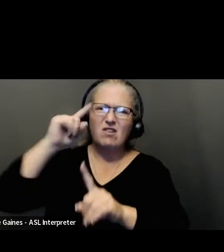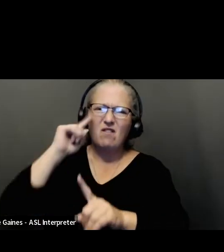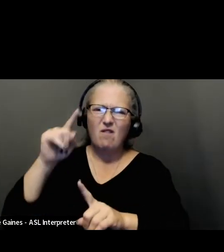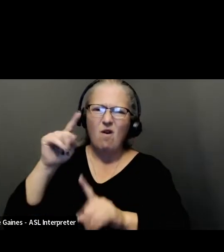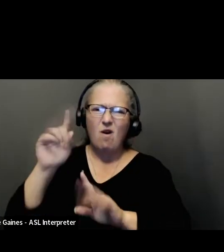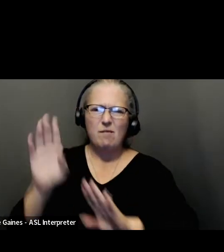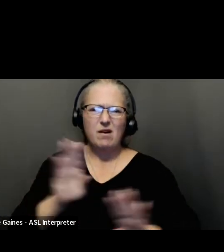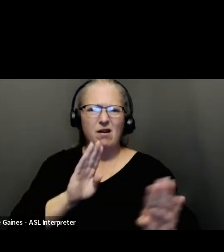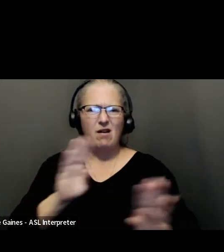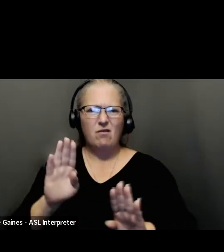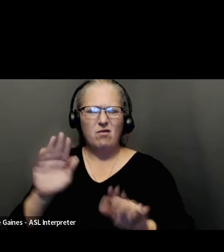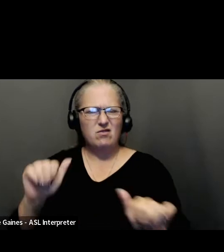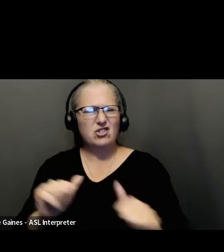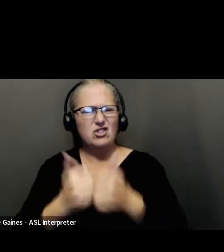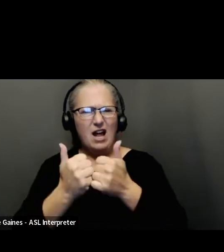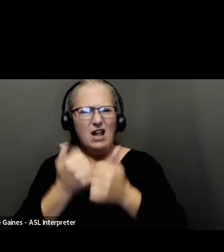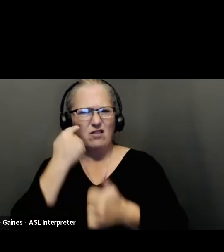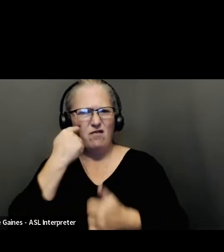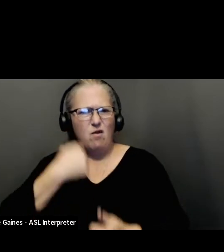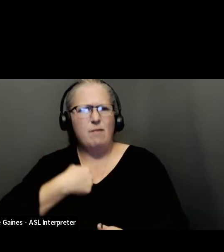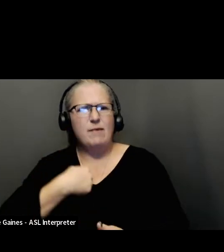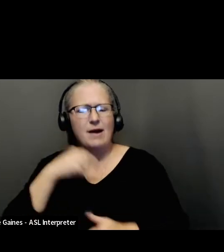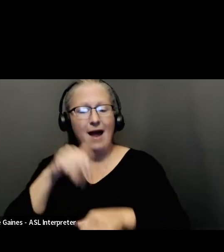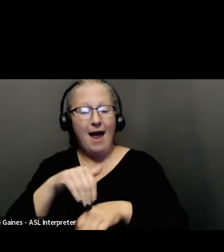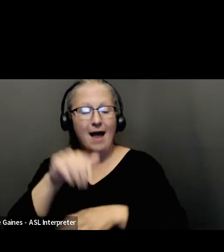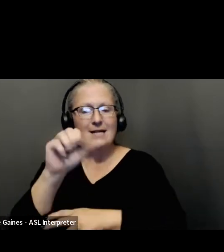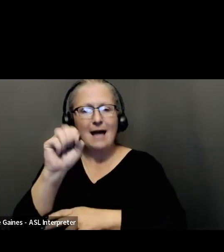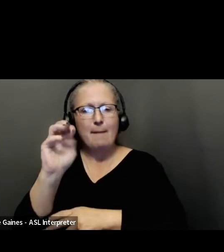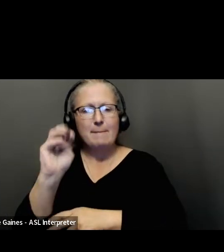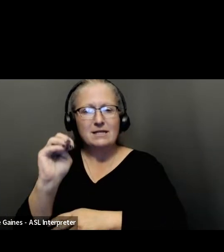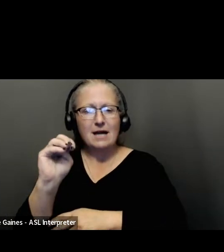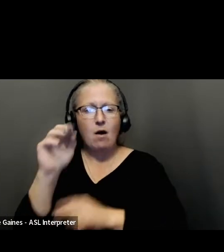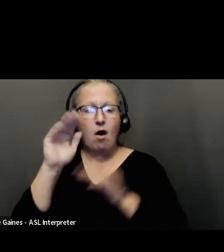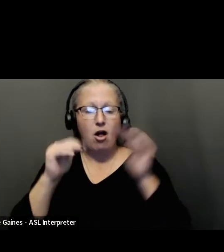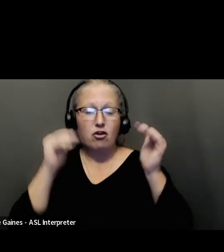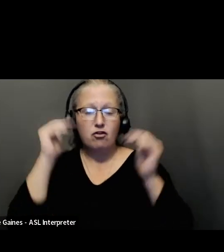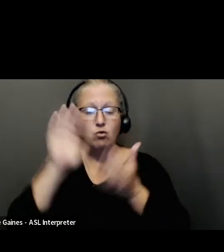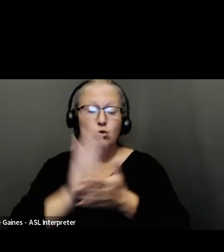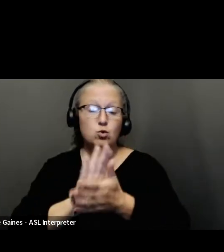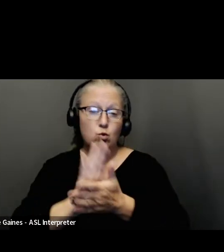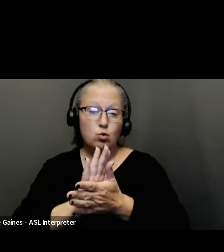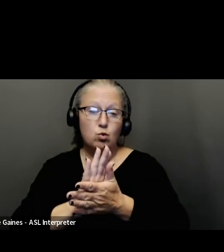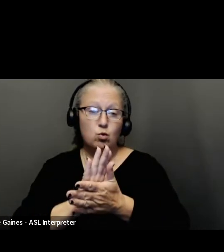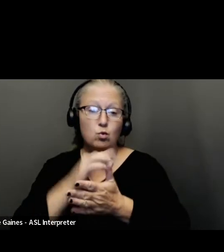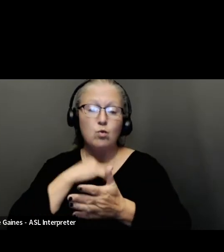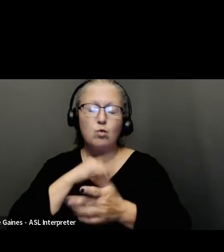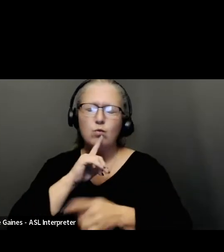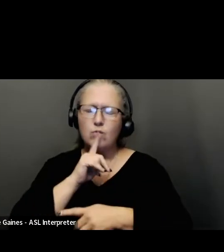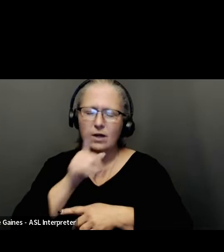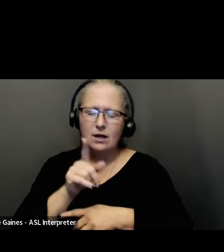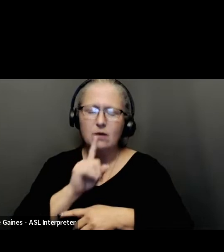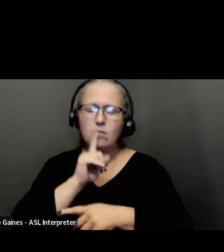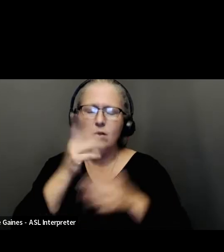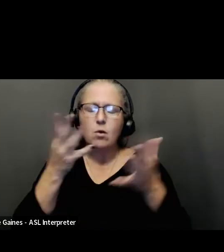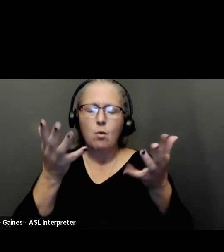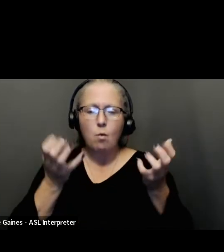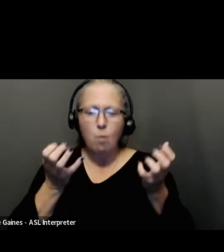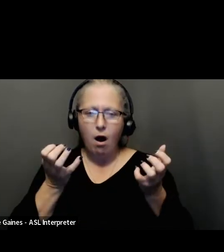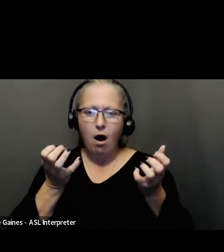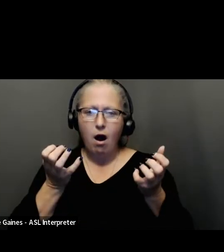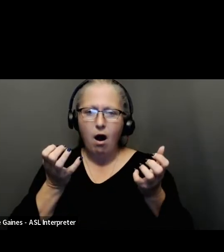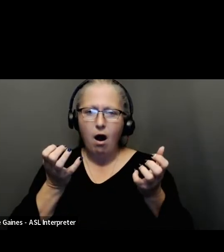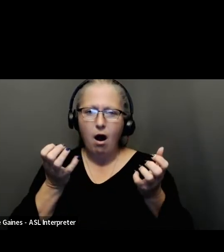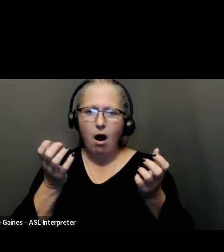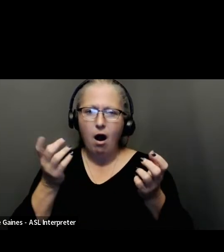that's been challenging to me at San Mateo Adult School. And I really want to be